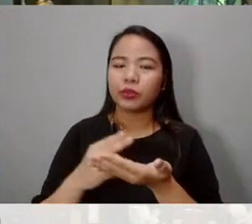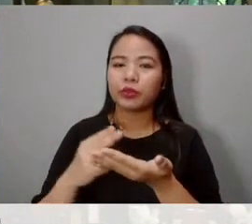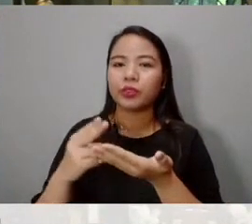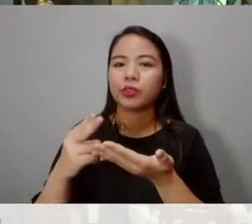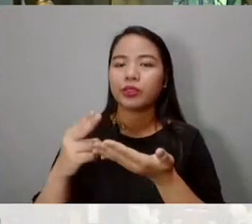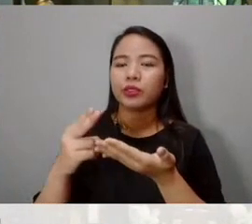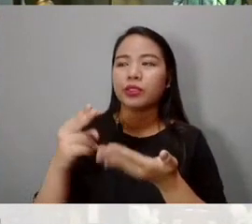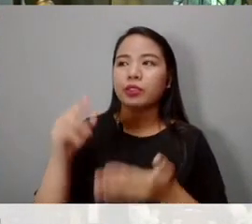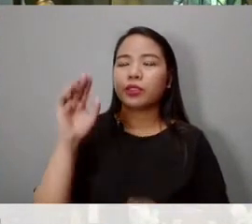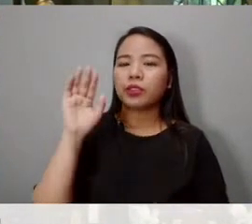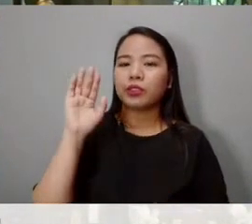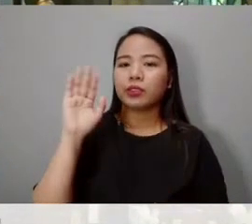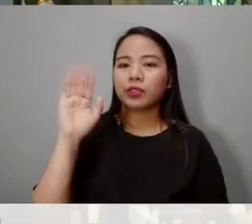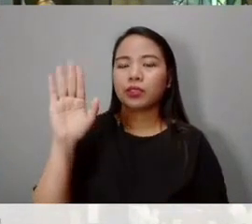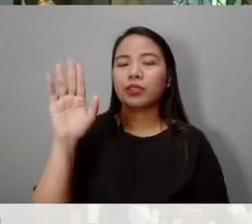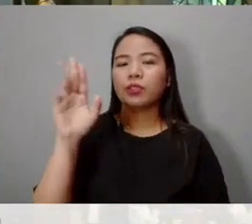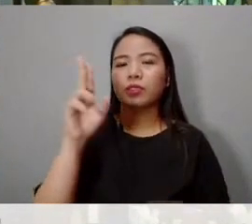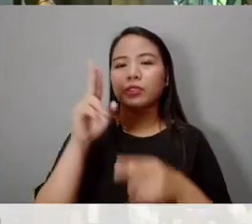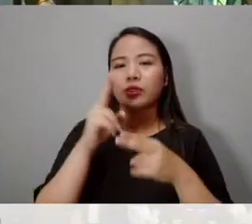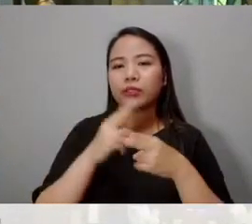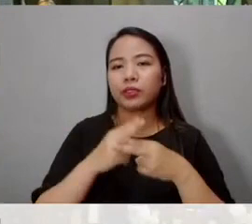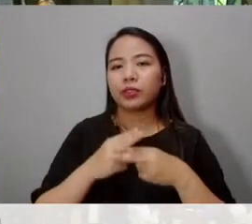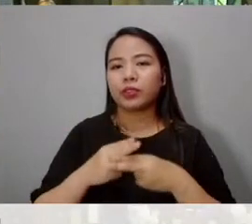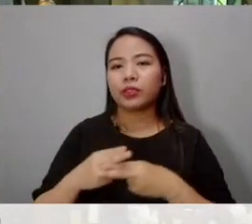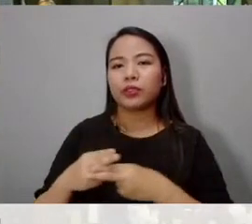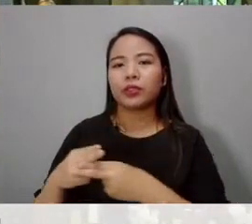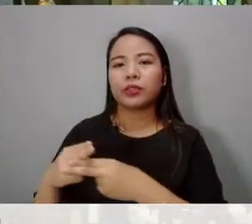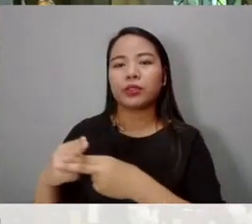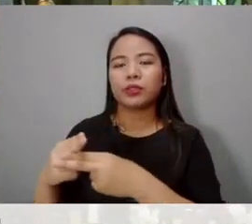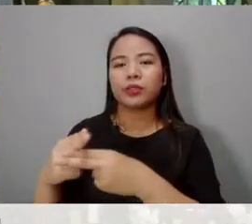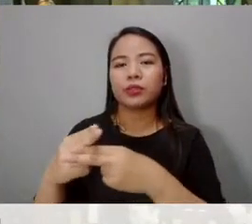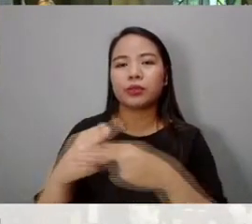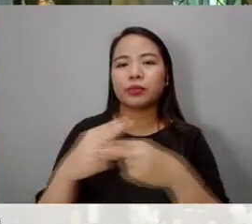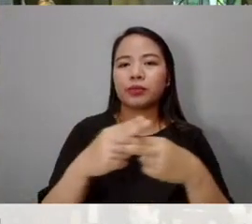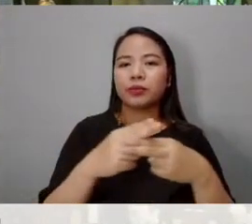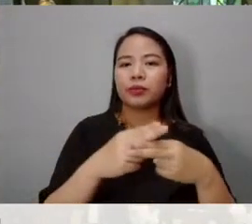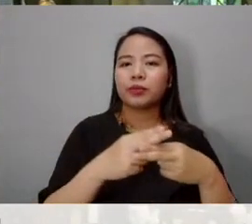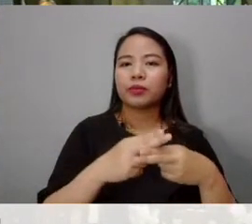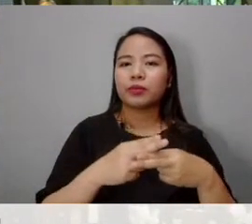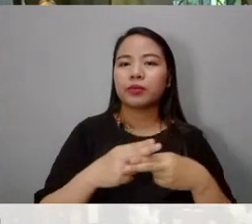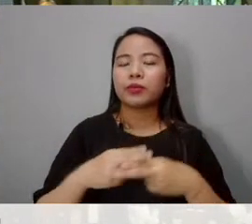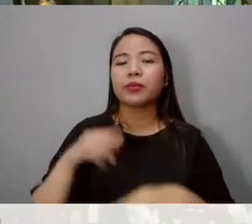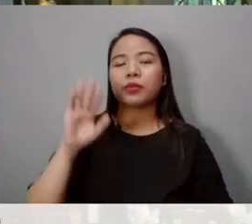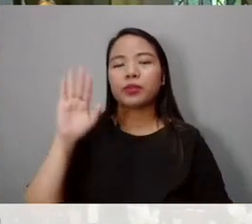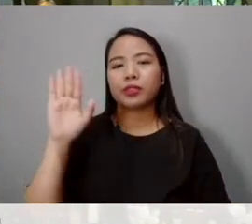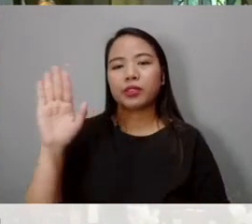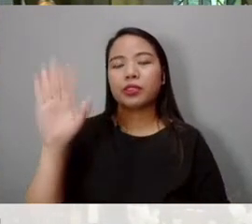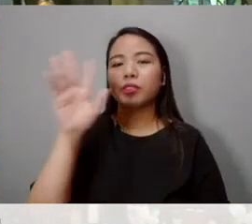Thank you.